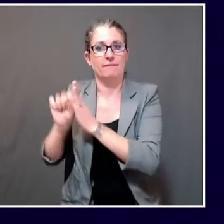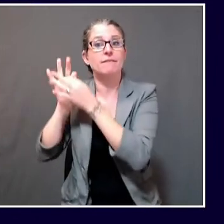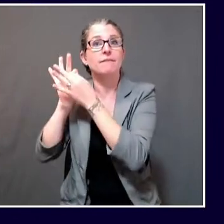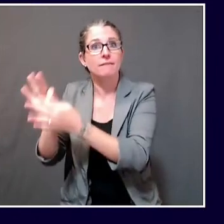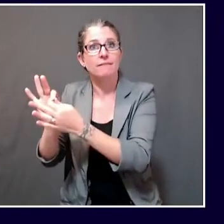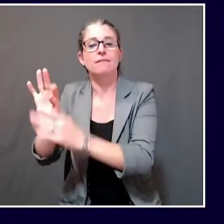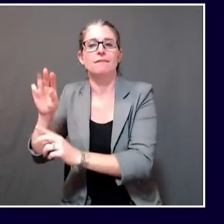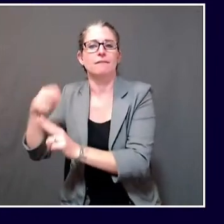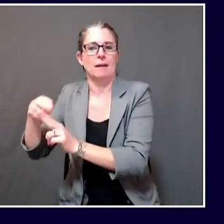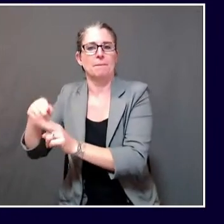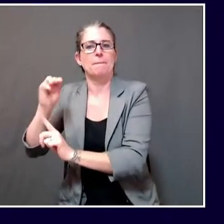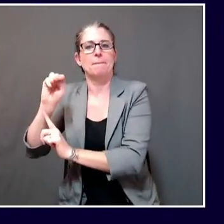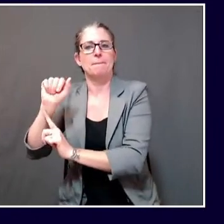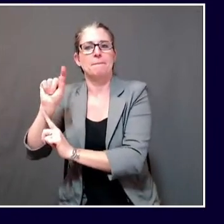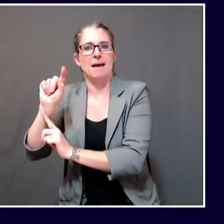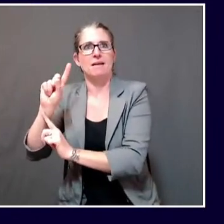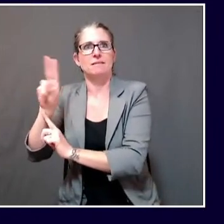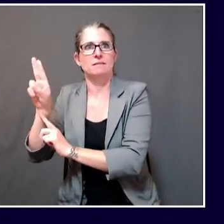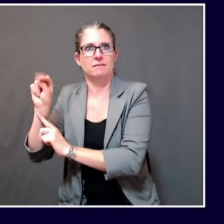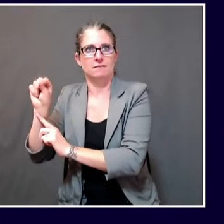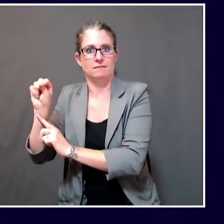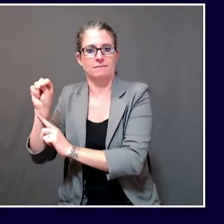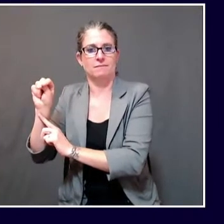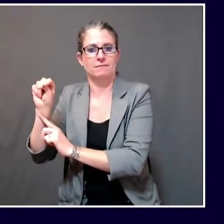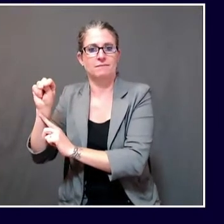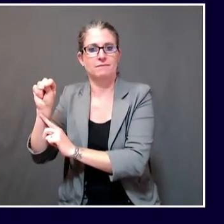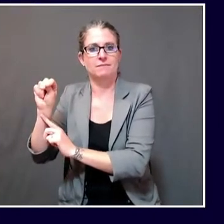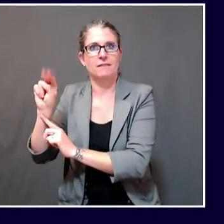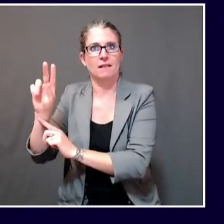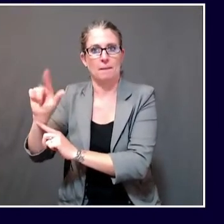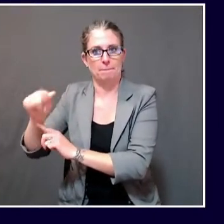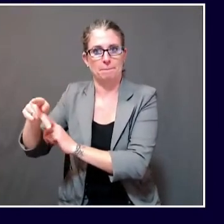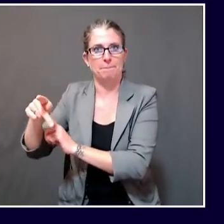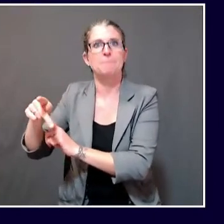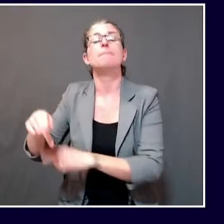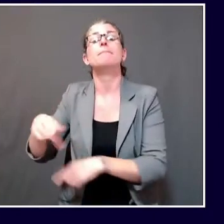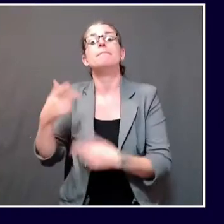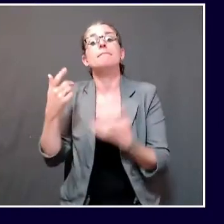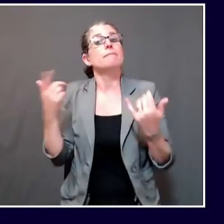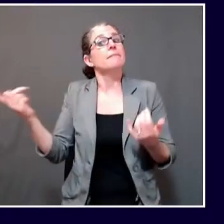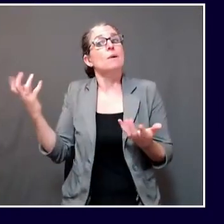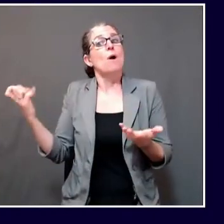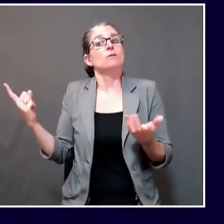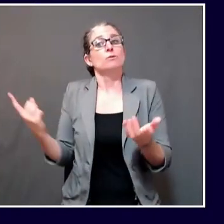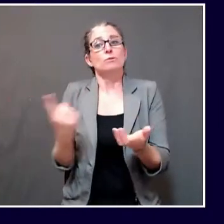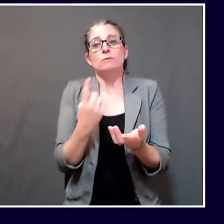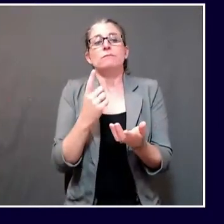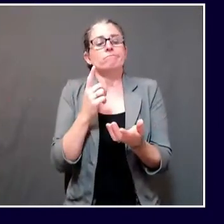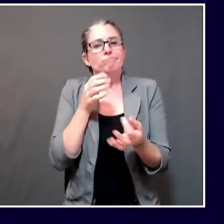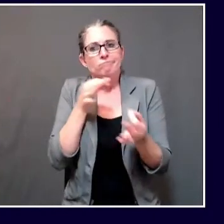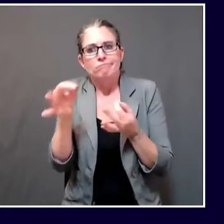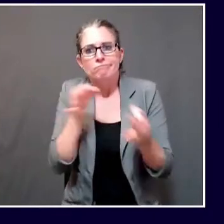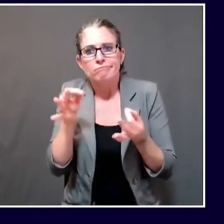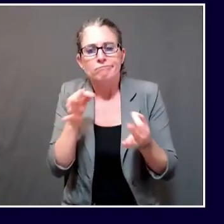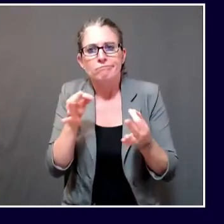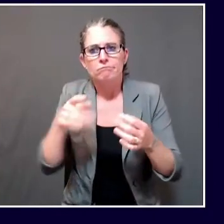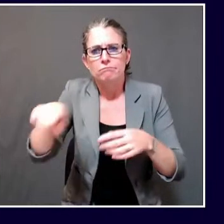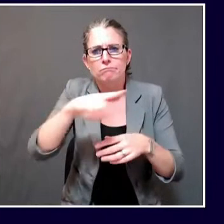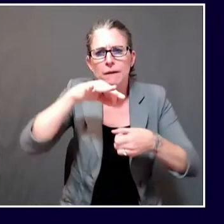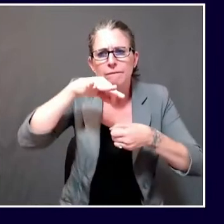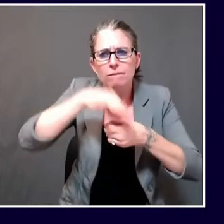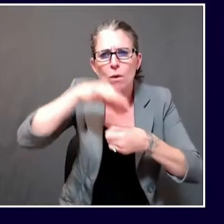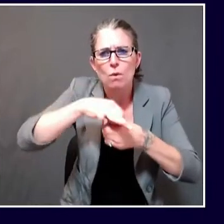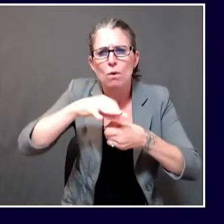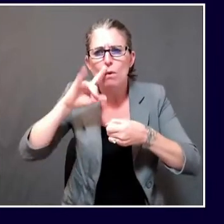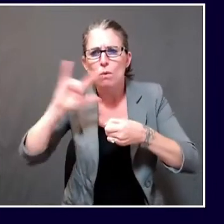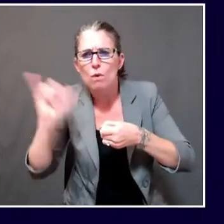discuss safety protocols and other topics related to this year's general election. I'll kick things off this afternoon with